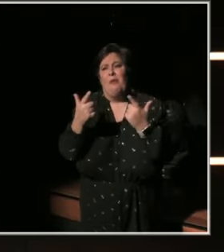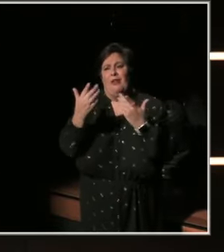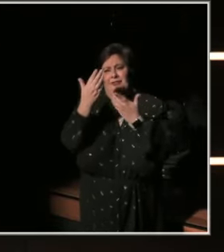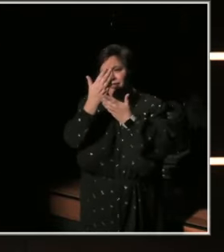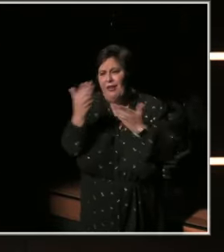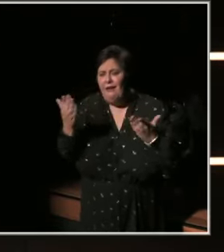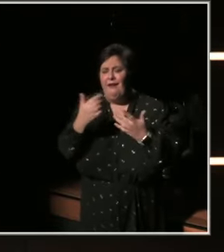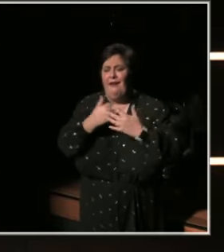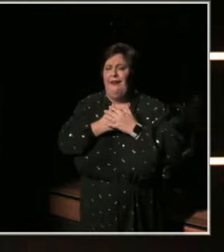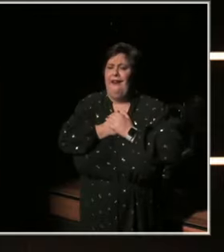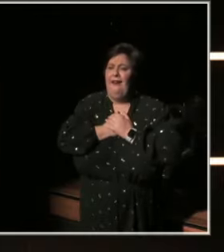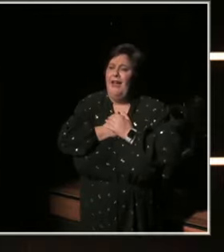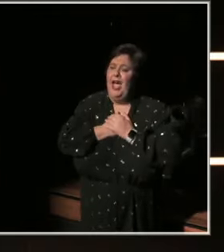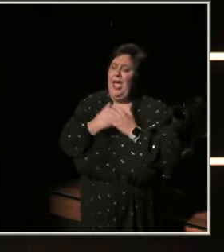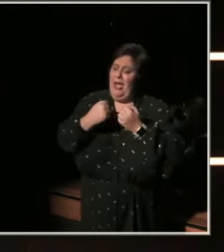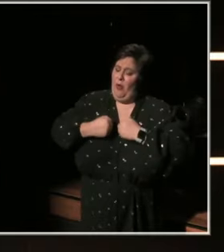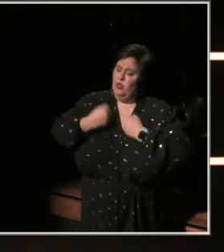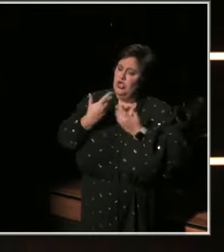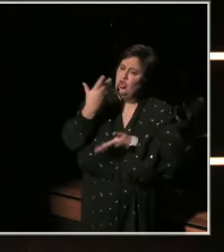honor.